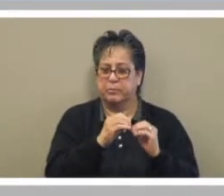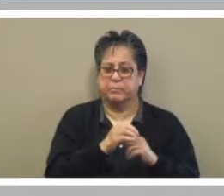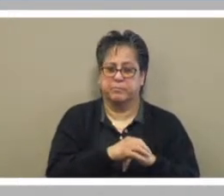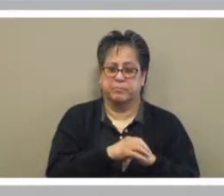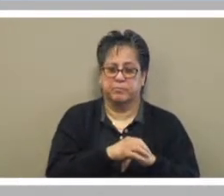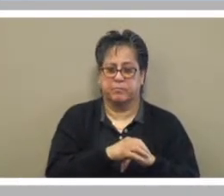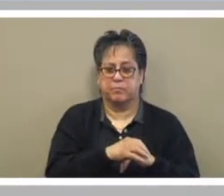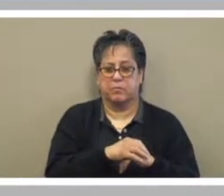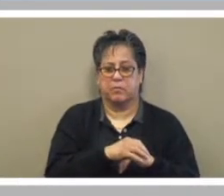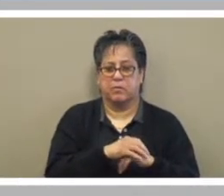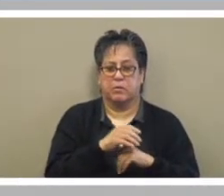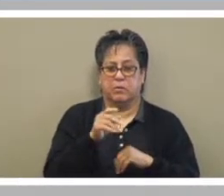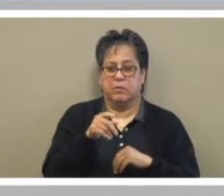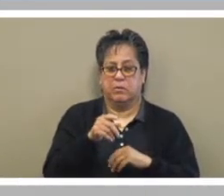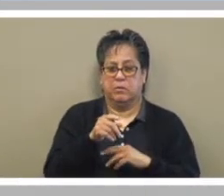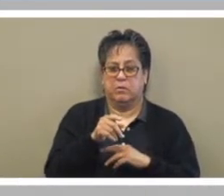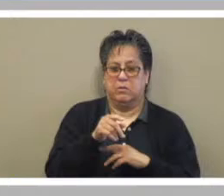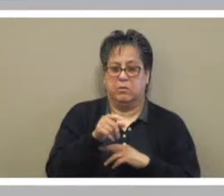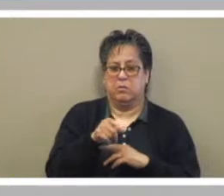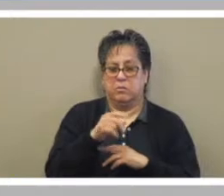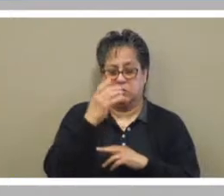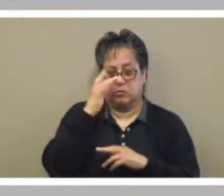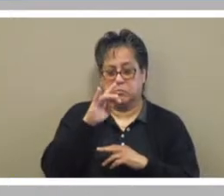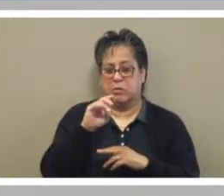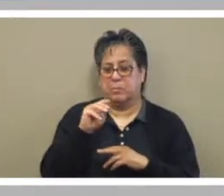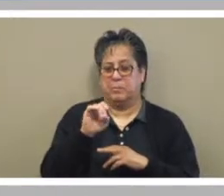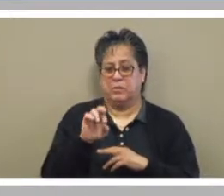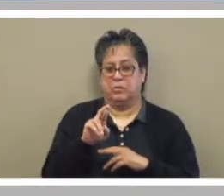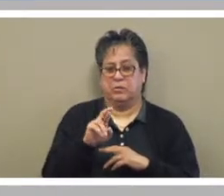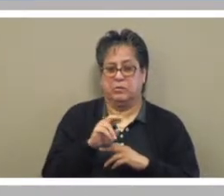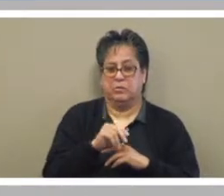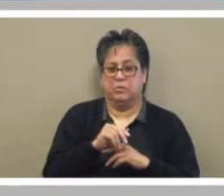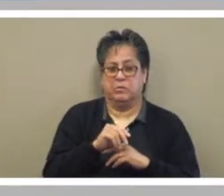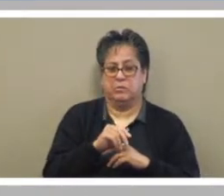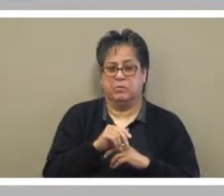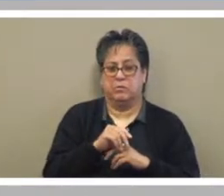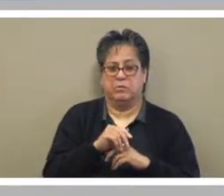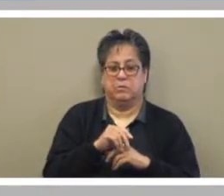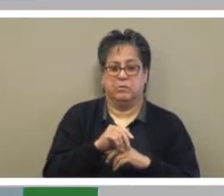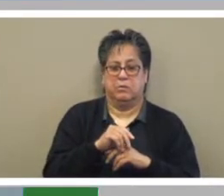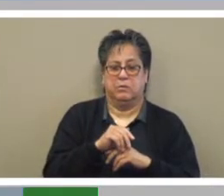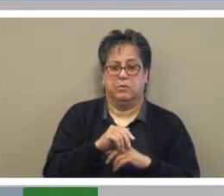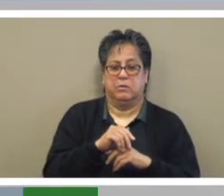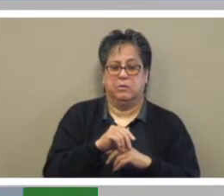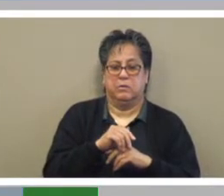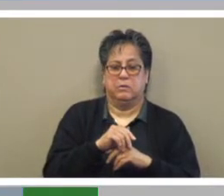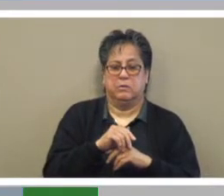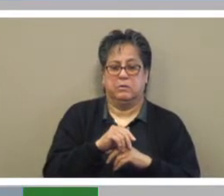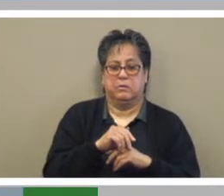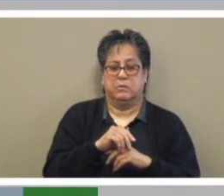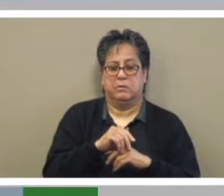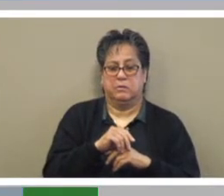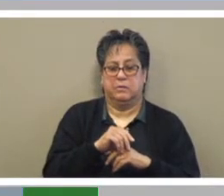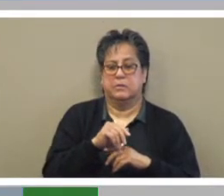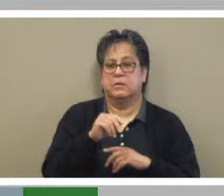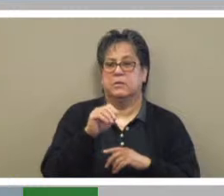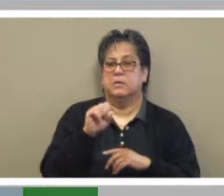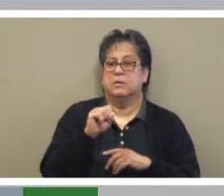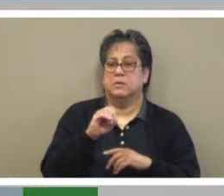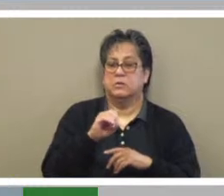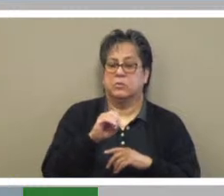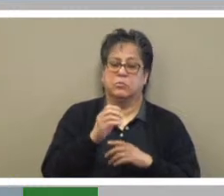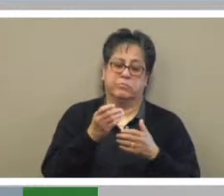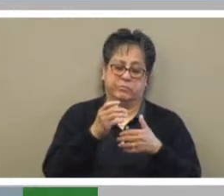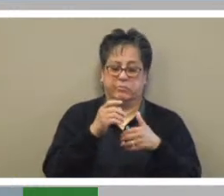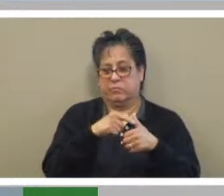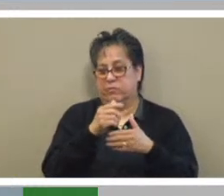And there you see the installation smart process. Smart meters really put the power in the hands of our customers. Let me go to this next page. So phase one,